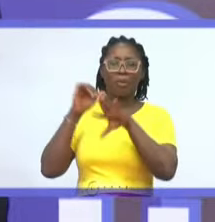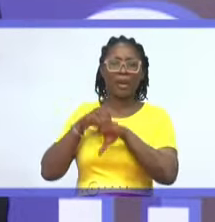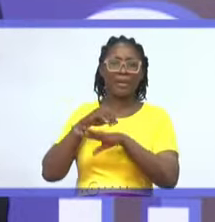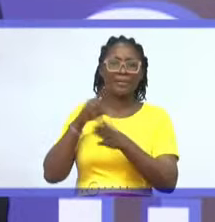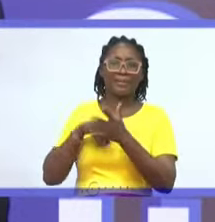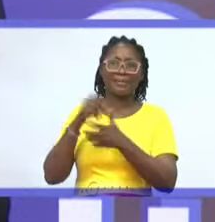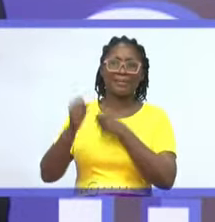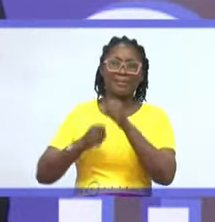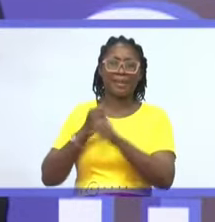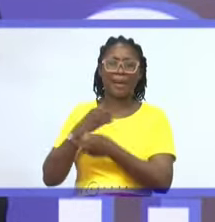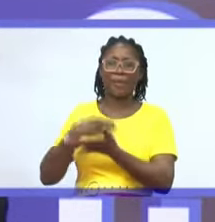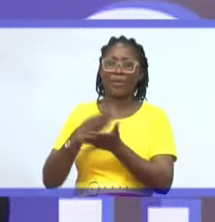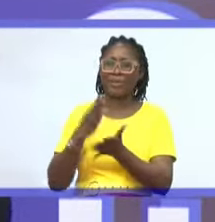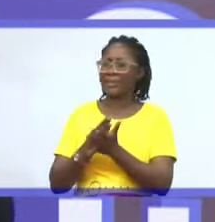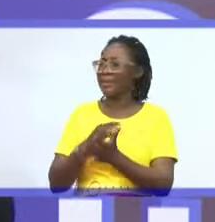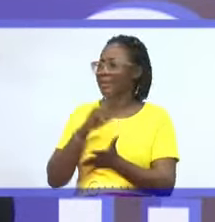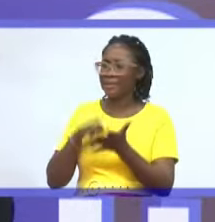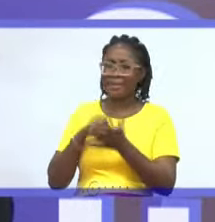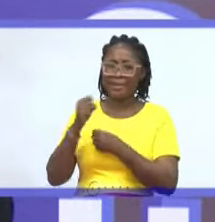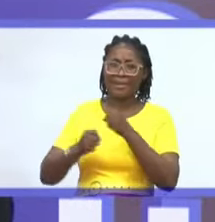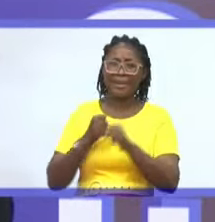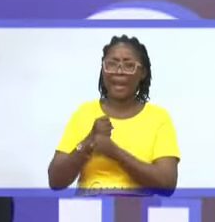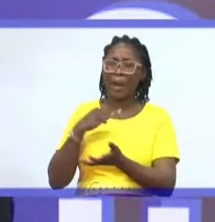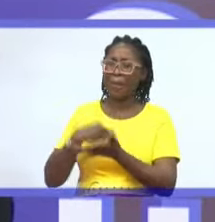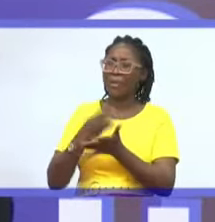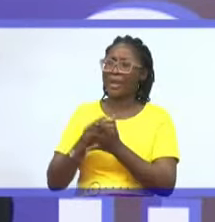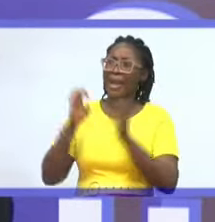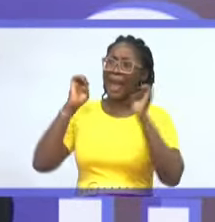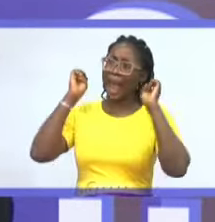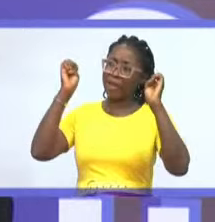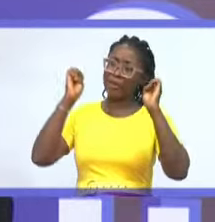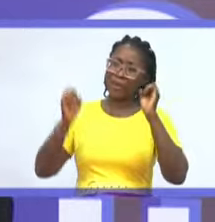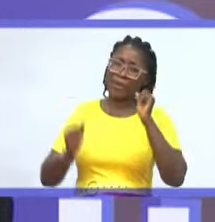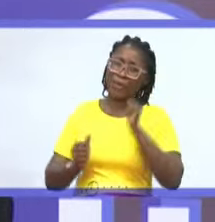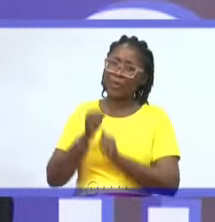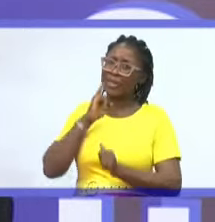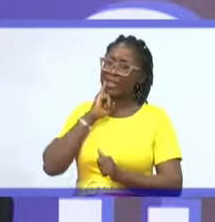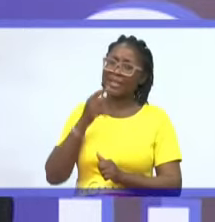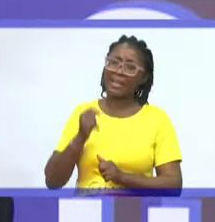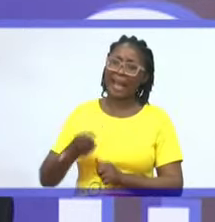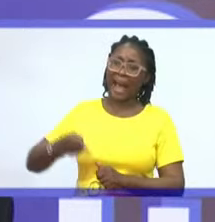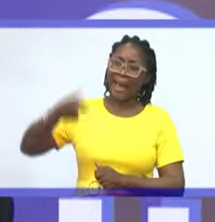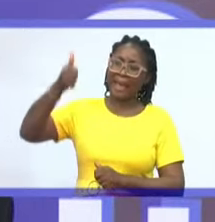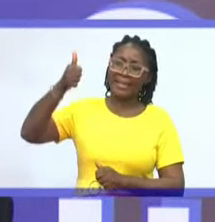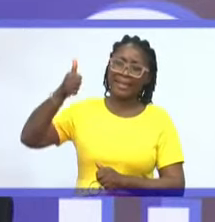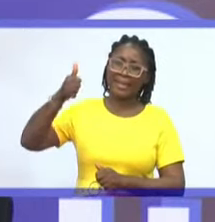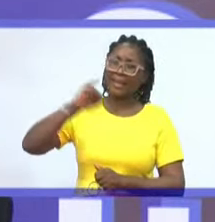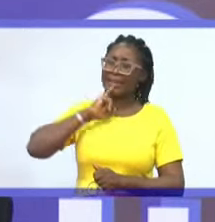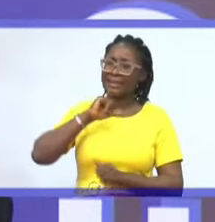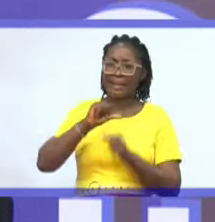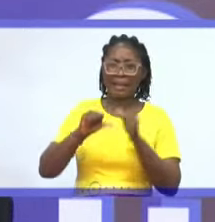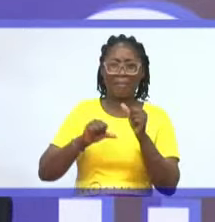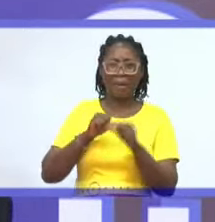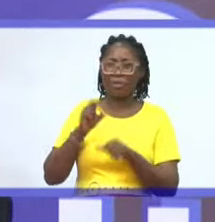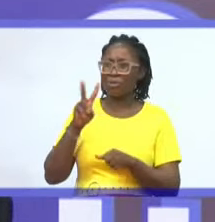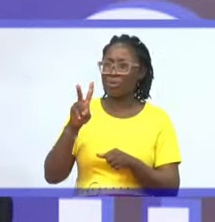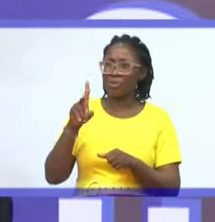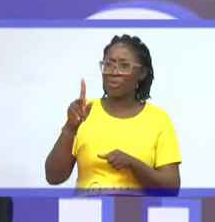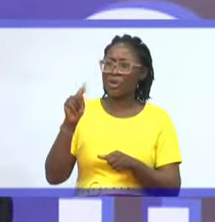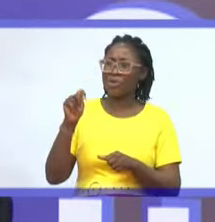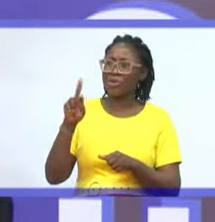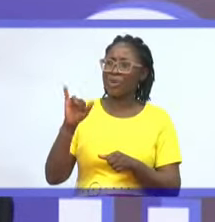budget. This year's budget, education, which is the highest since this government came, is about 2 trillion.